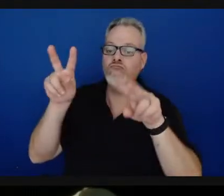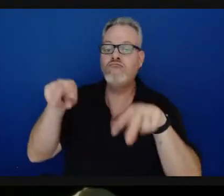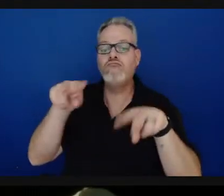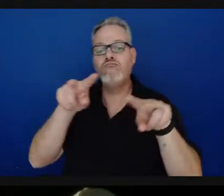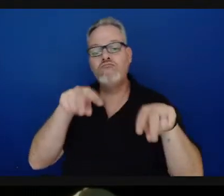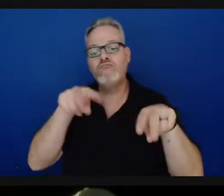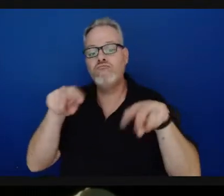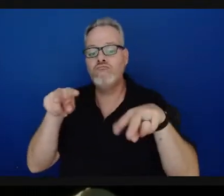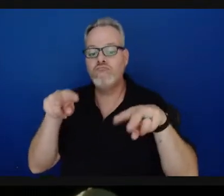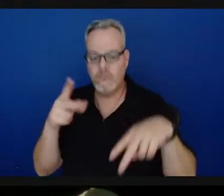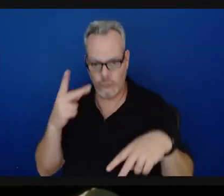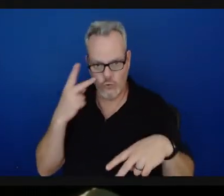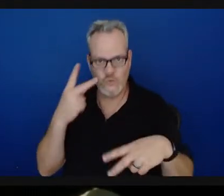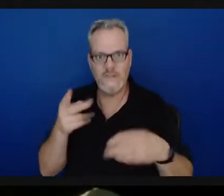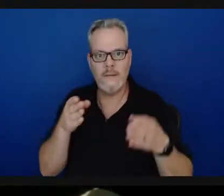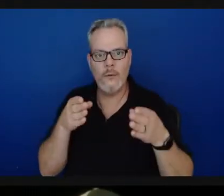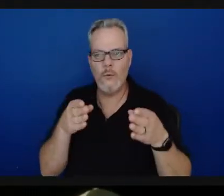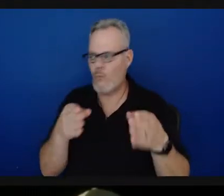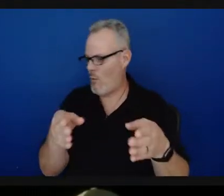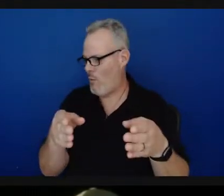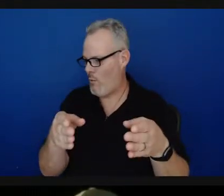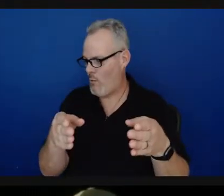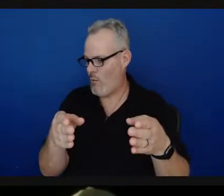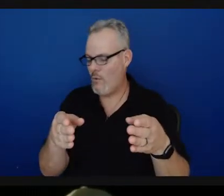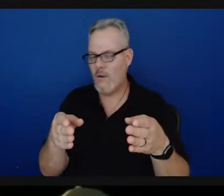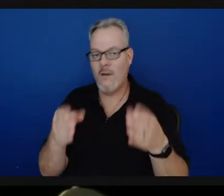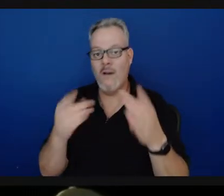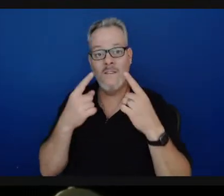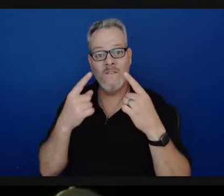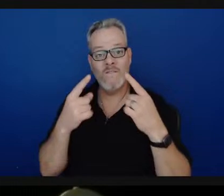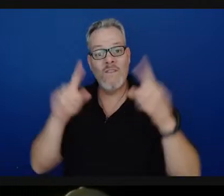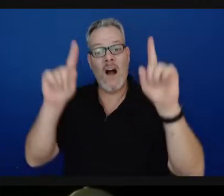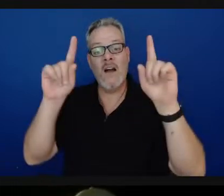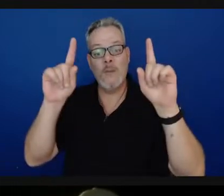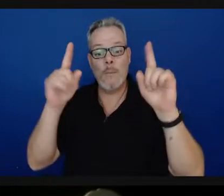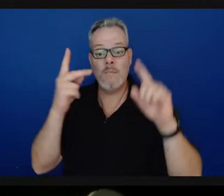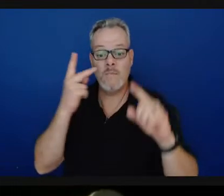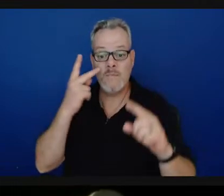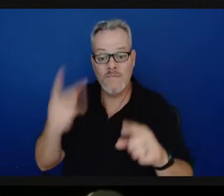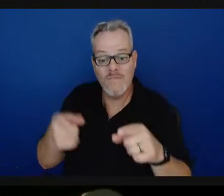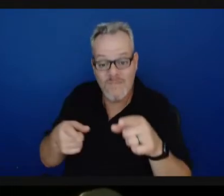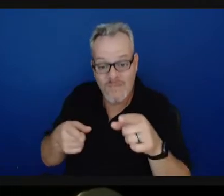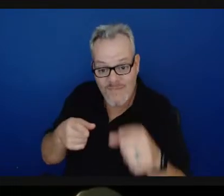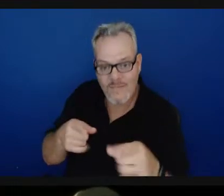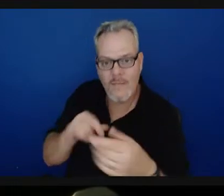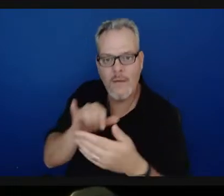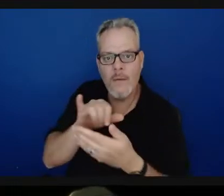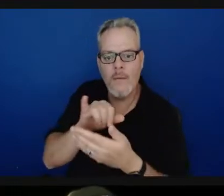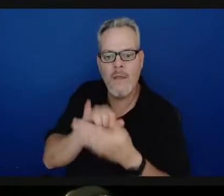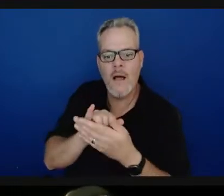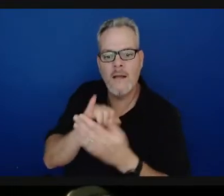right there. And finally coming around into view is the June